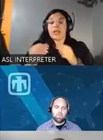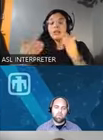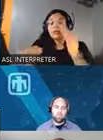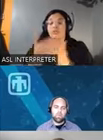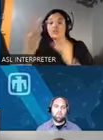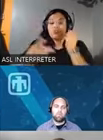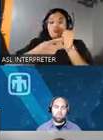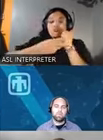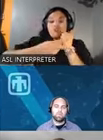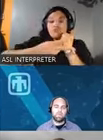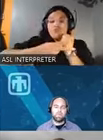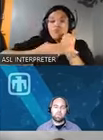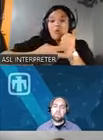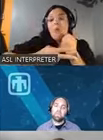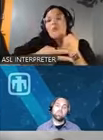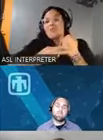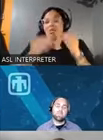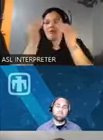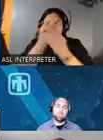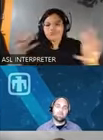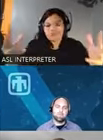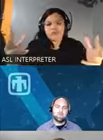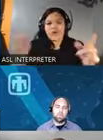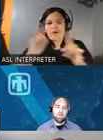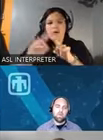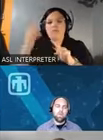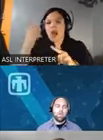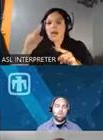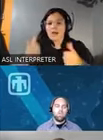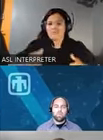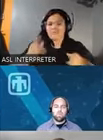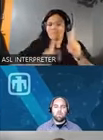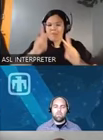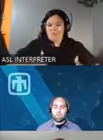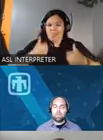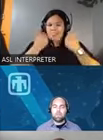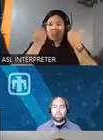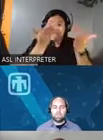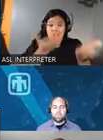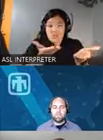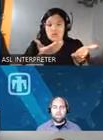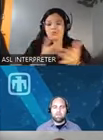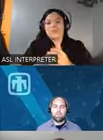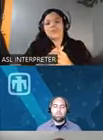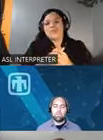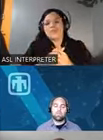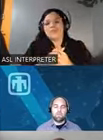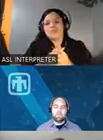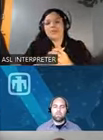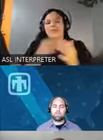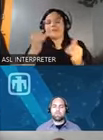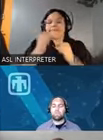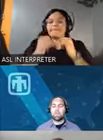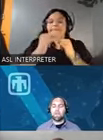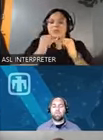to improve the PR100 team's understanding of residential solar systems. And then finally, we'll assist in development of energy